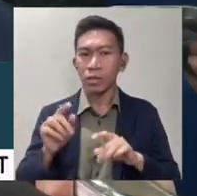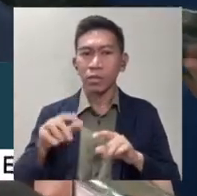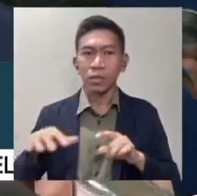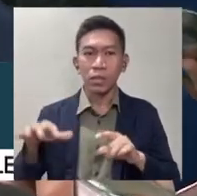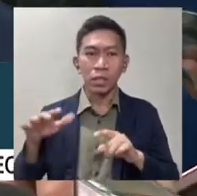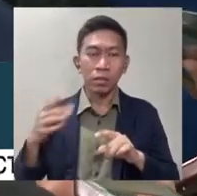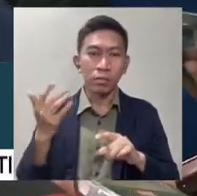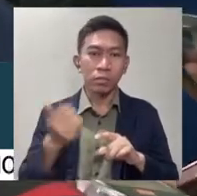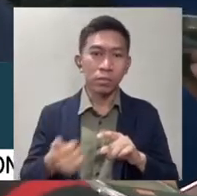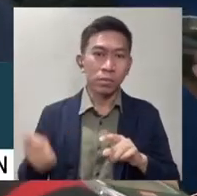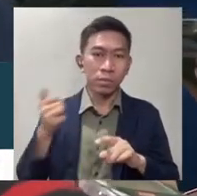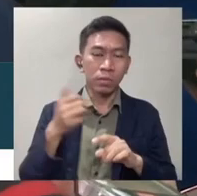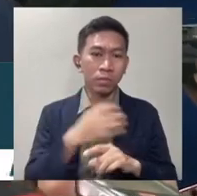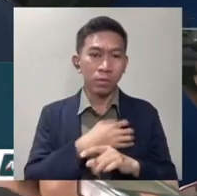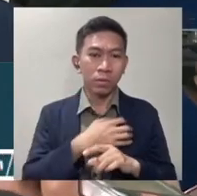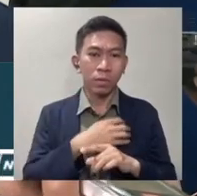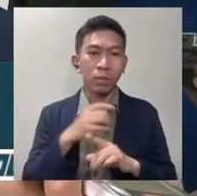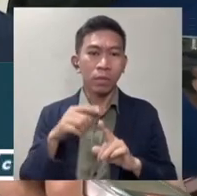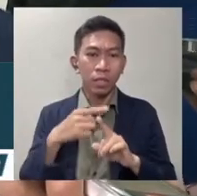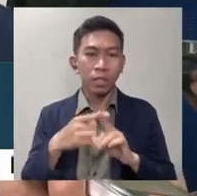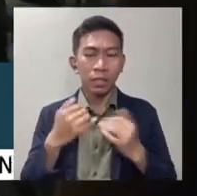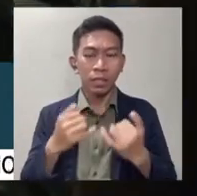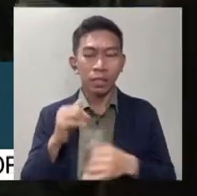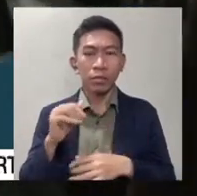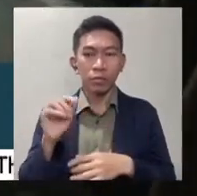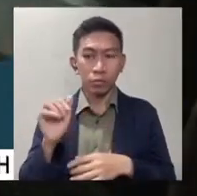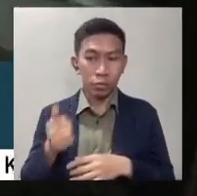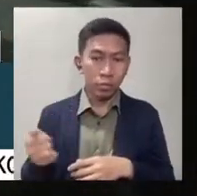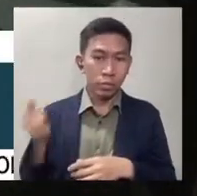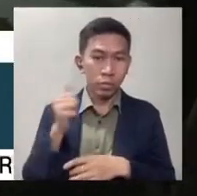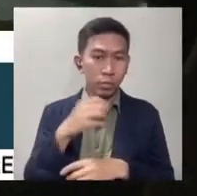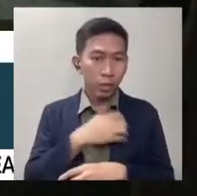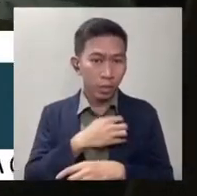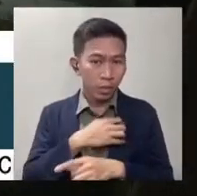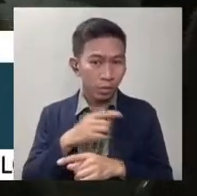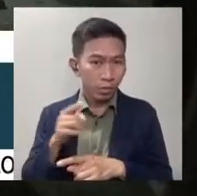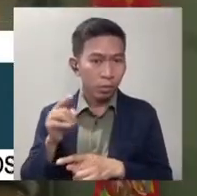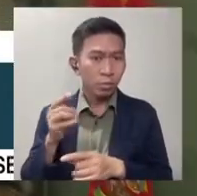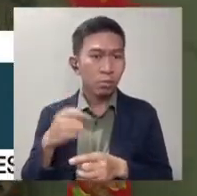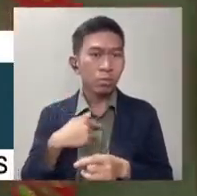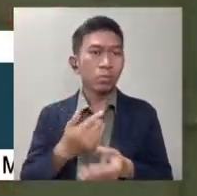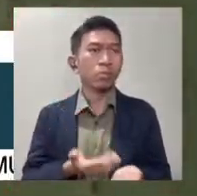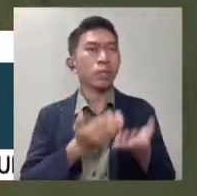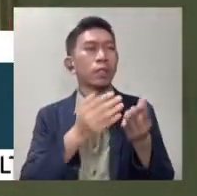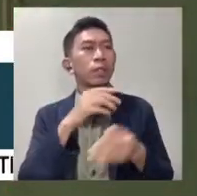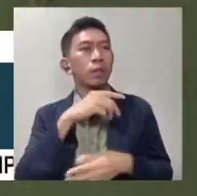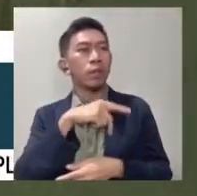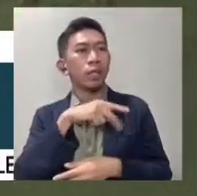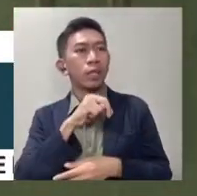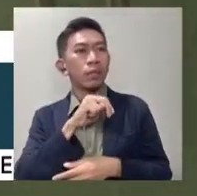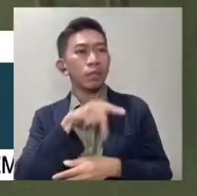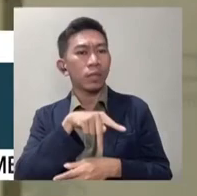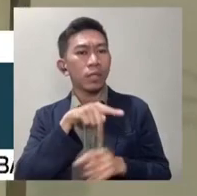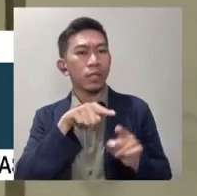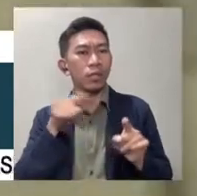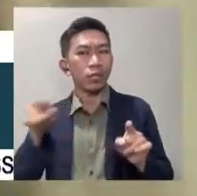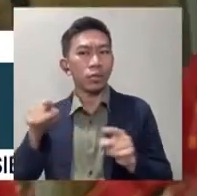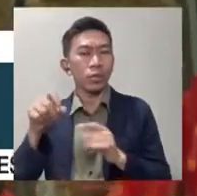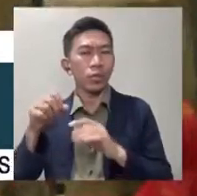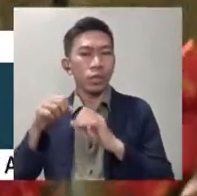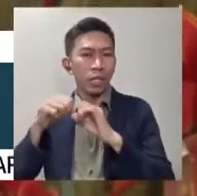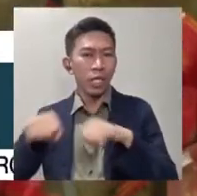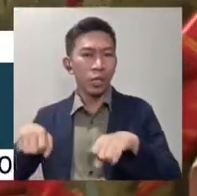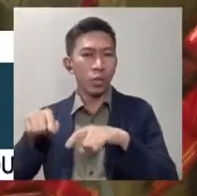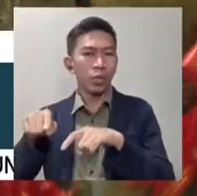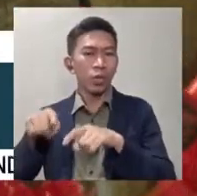At the same time as the NAPOLCOM chairperson, I was recommending to the chief PNP na yung substation commander and all